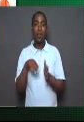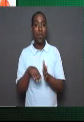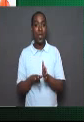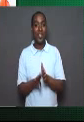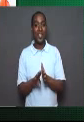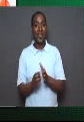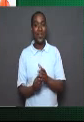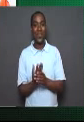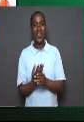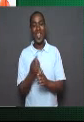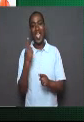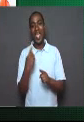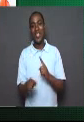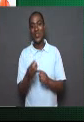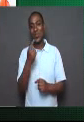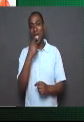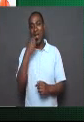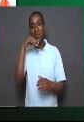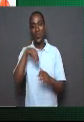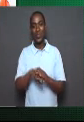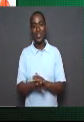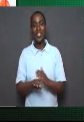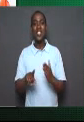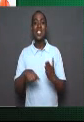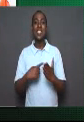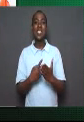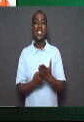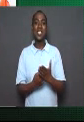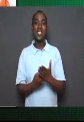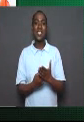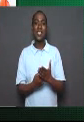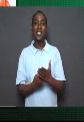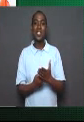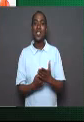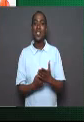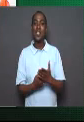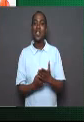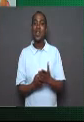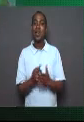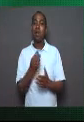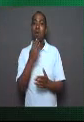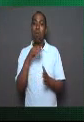mouth, therefore reducing the chance of tooth decay.